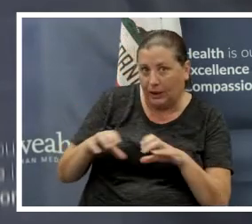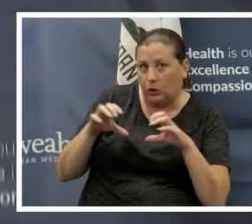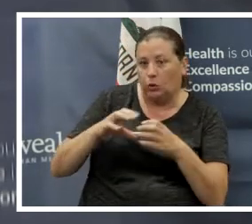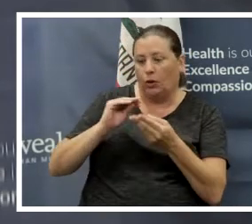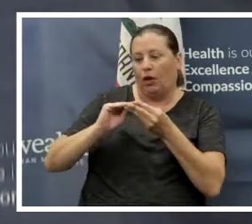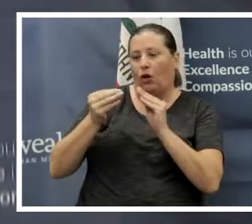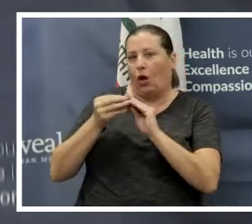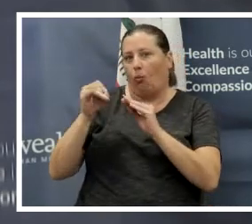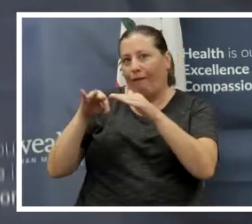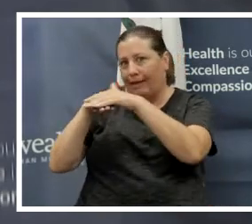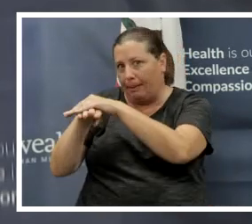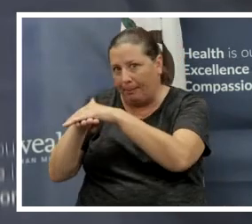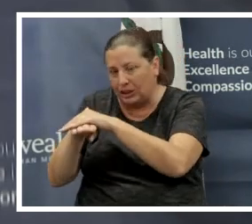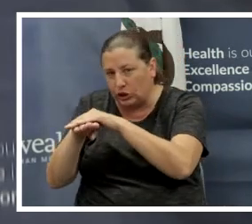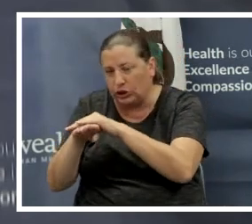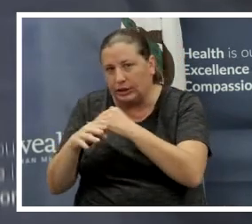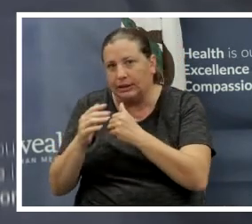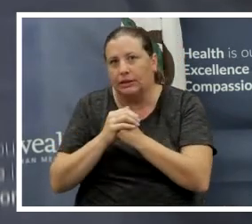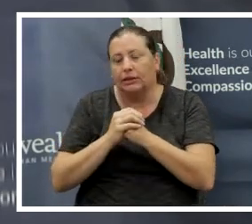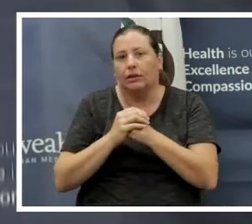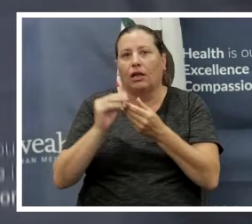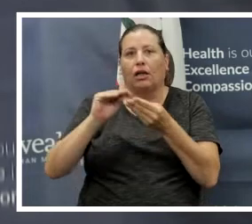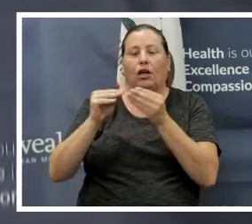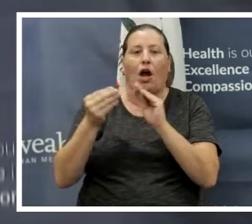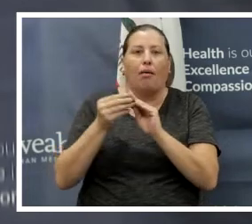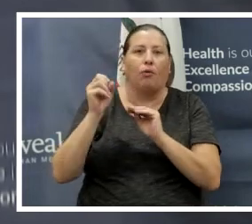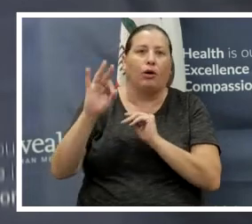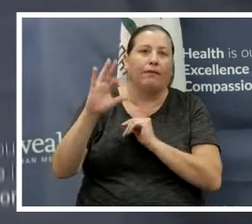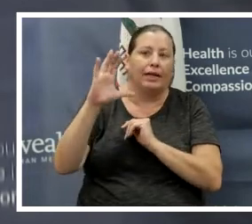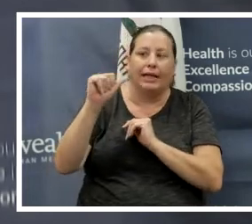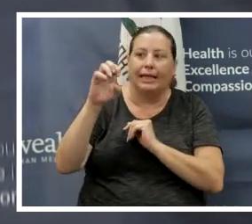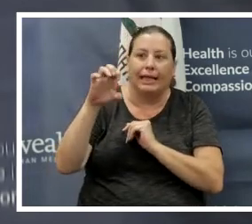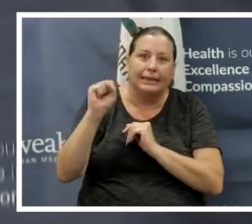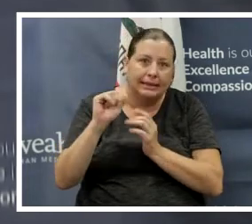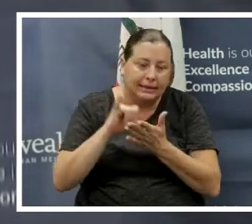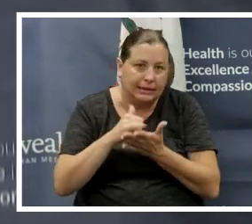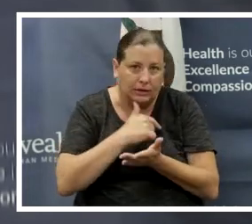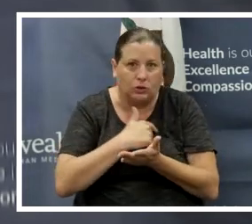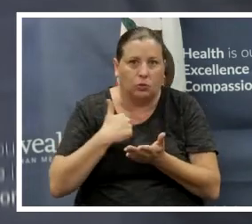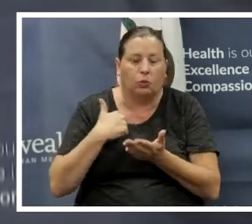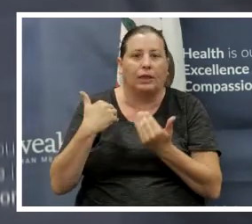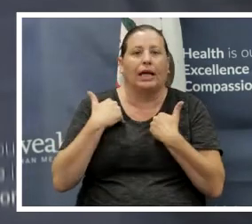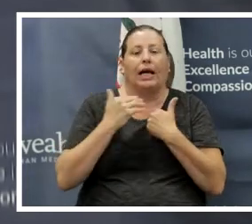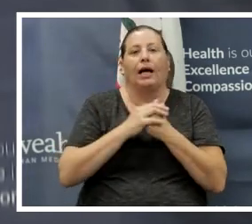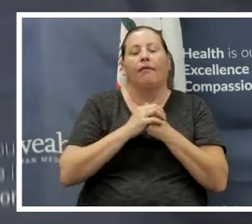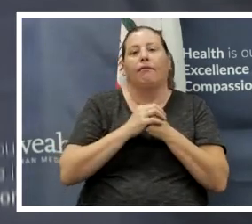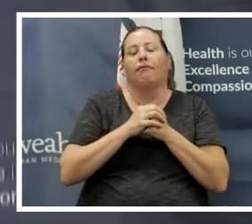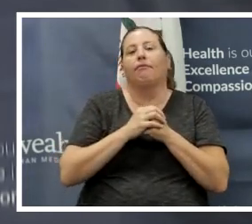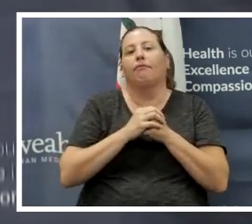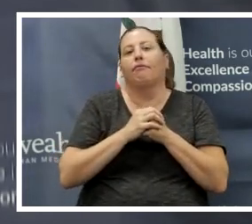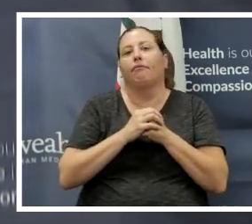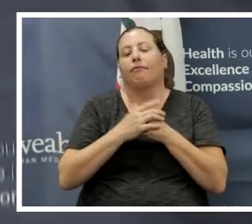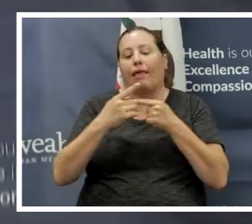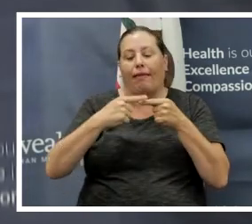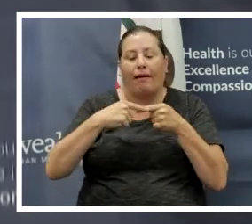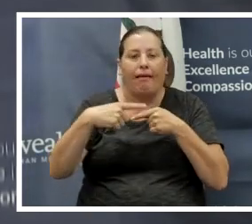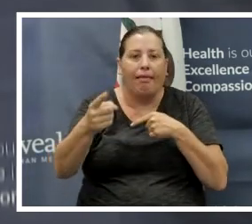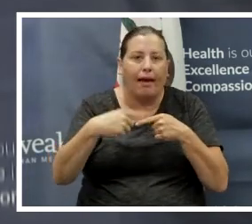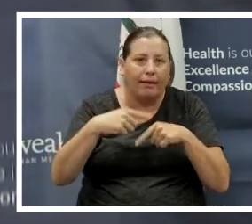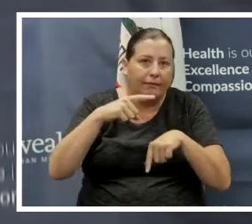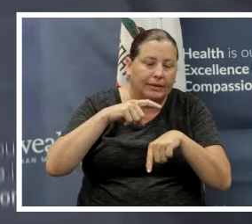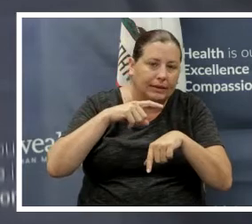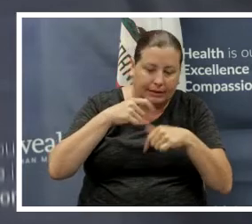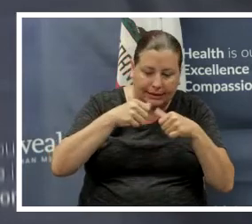admissions, the number of cases that we have, the payer mix of them, the length of stay,